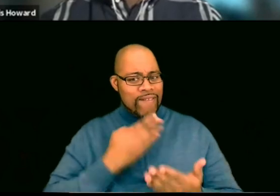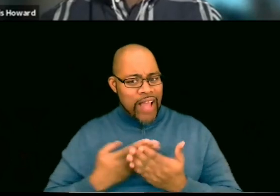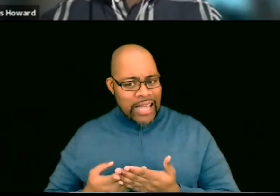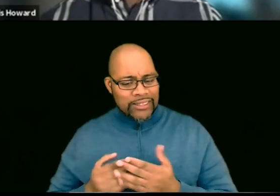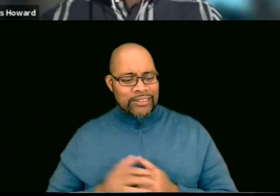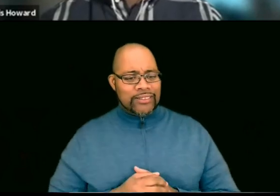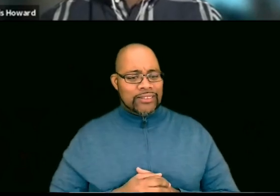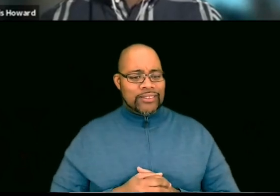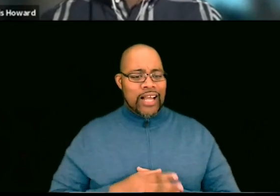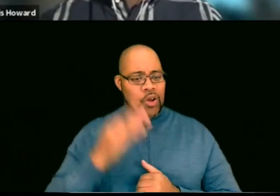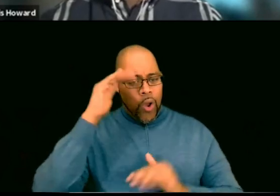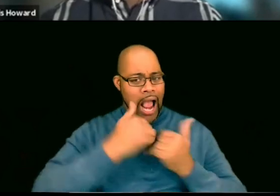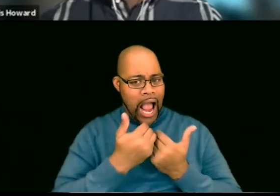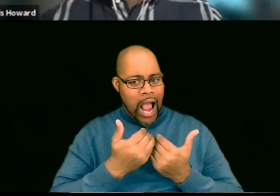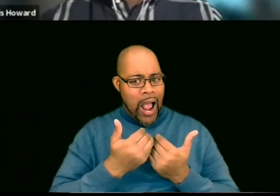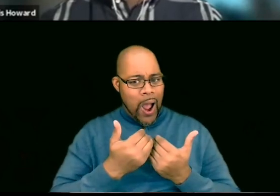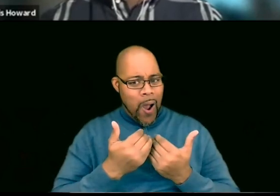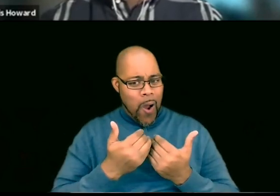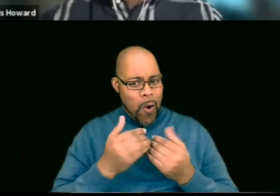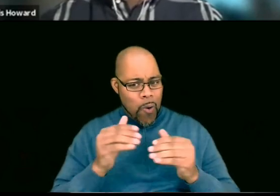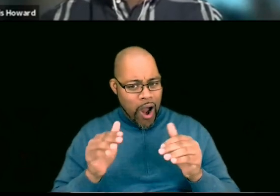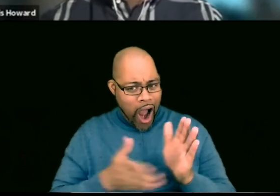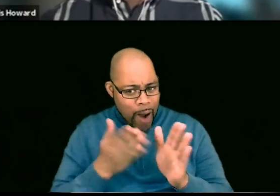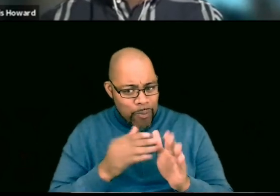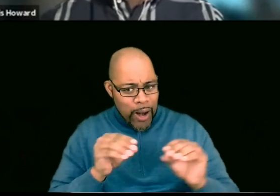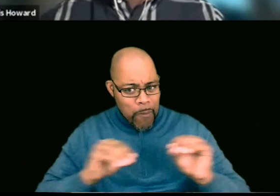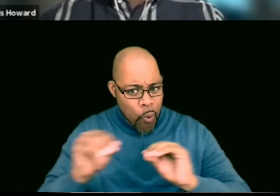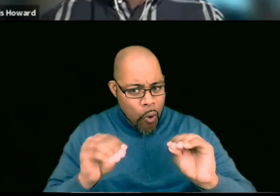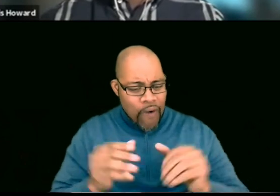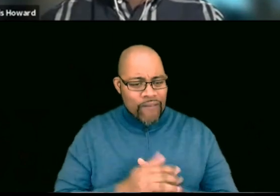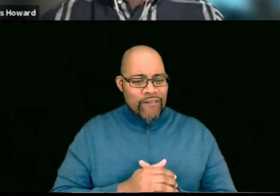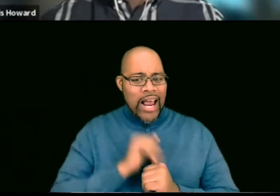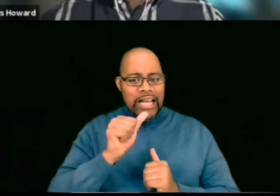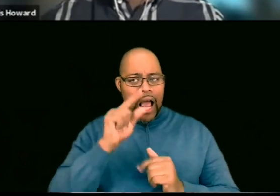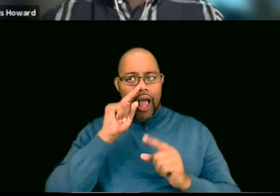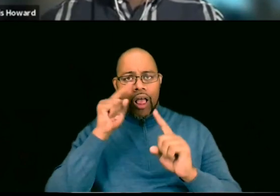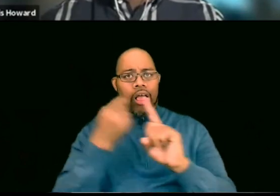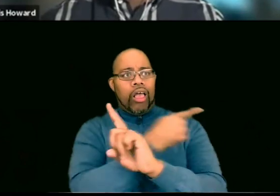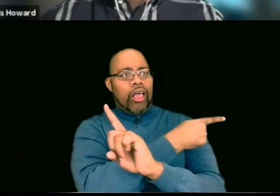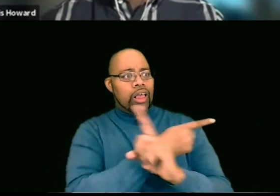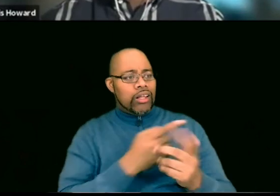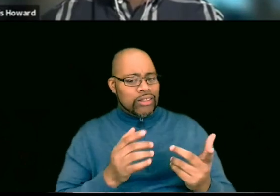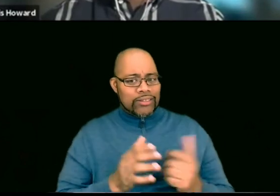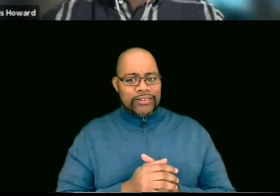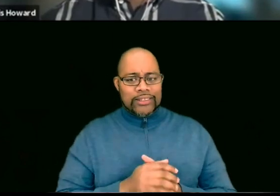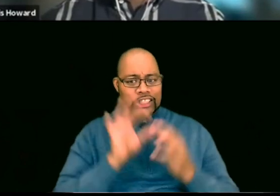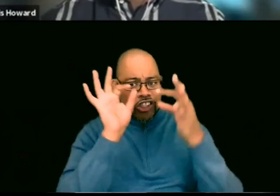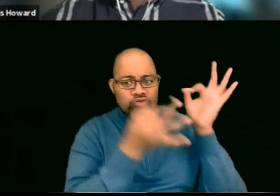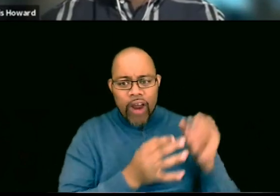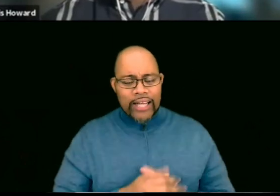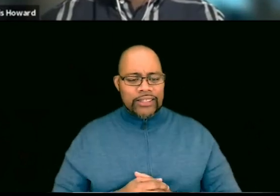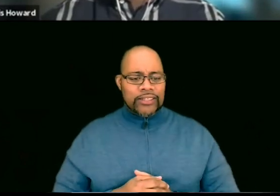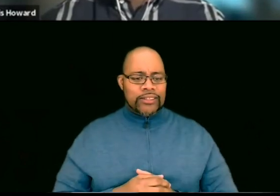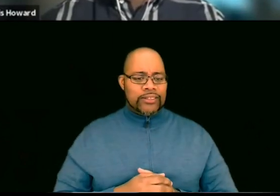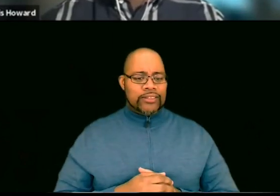the facts and knowing how the game is played and not getting sidetracked. And